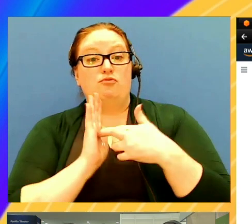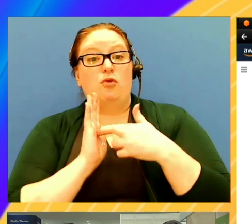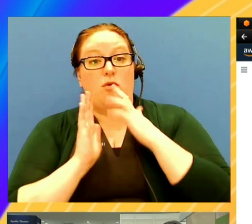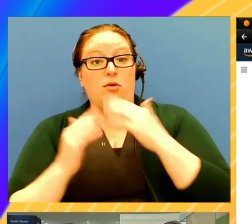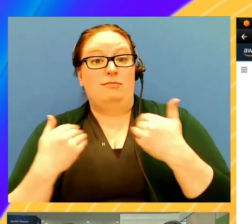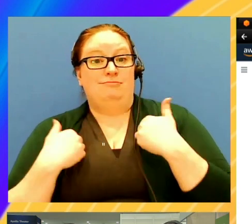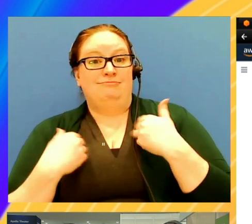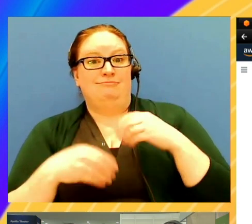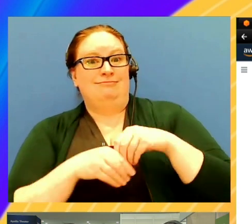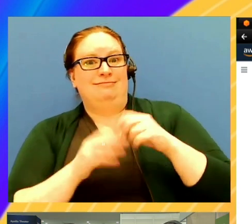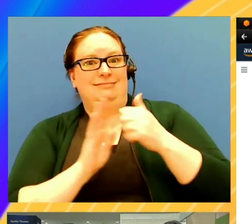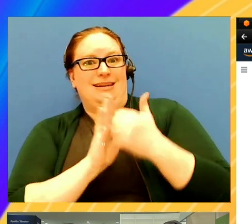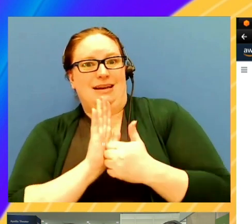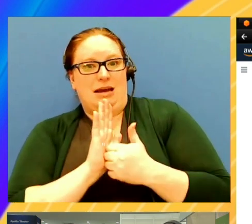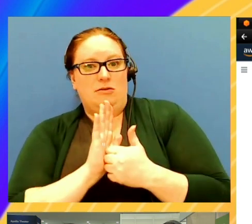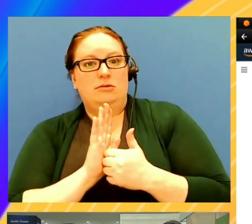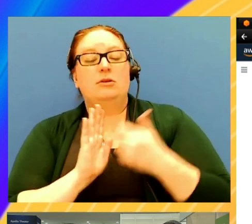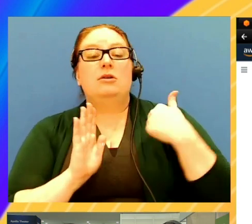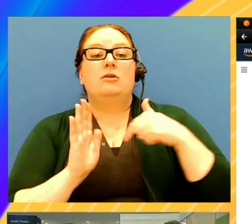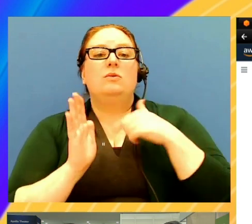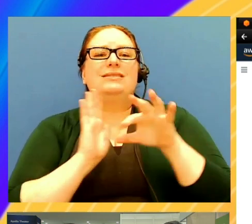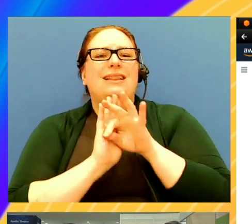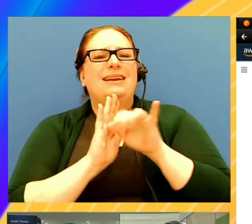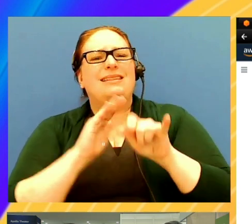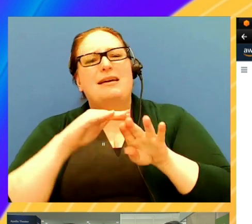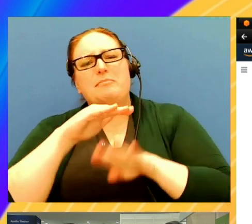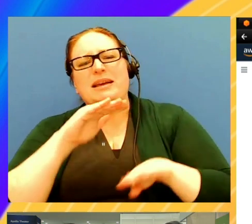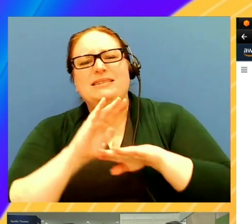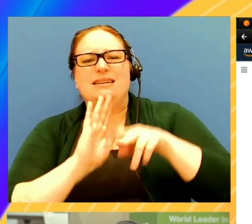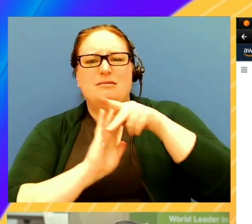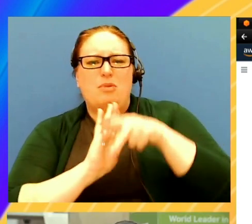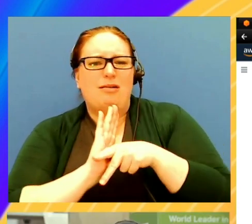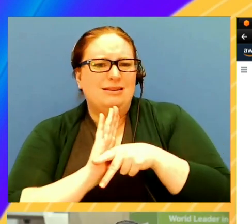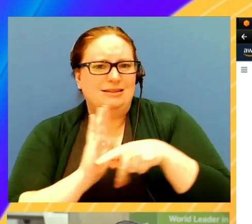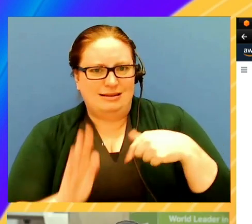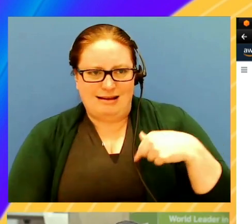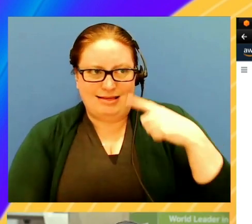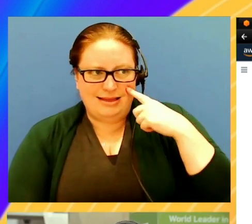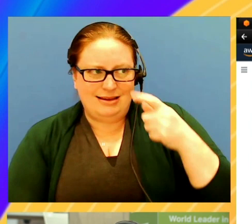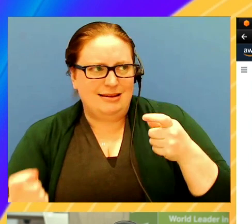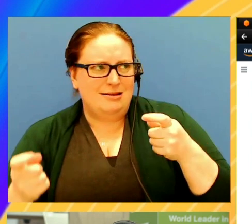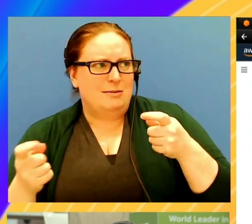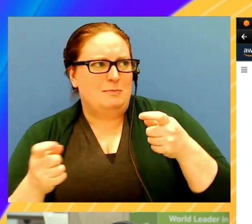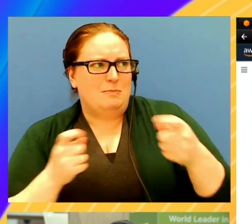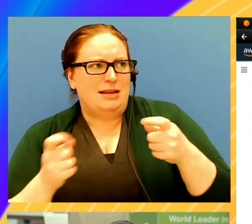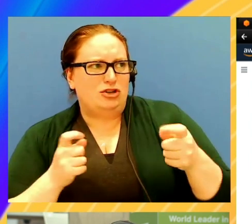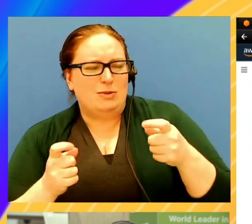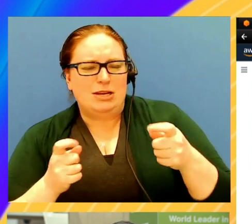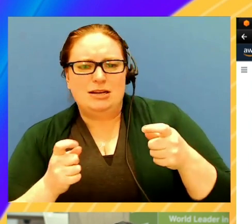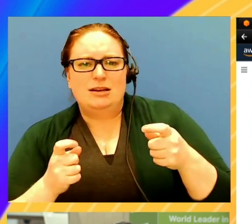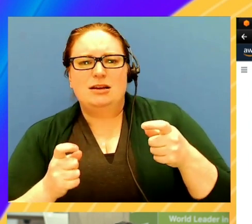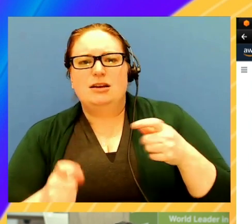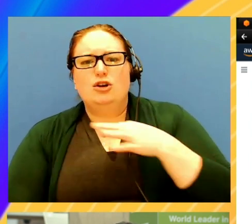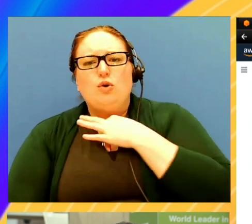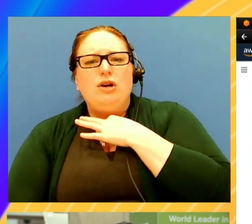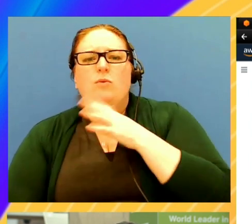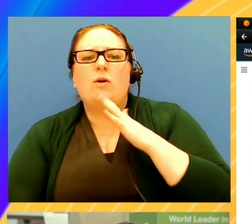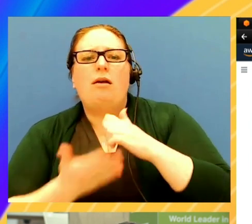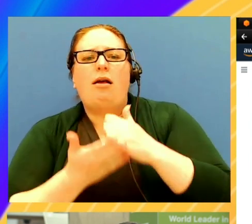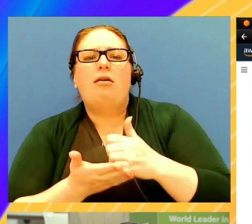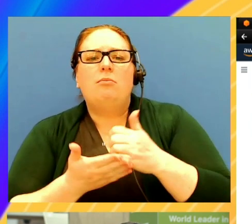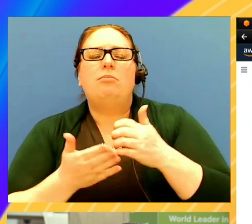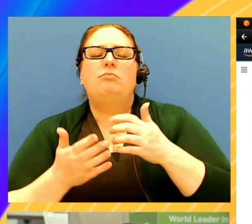account. Again, we're just selecting that basic policy that I believe is the Managed Instance core that's going to help the registration of those